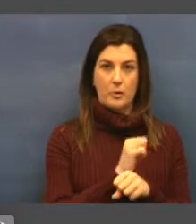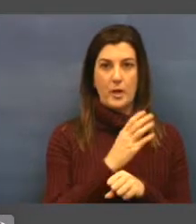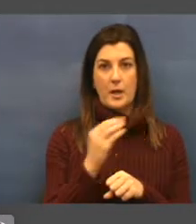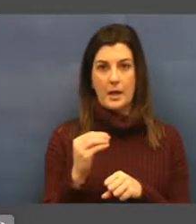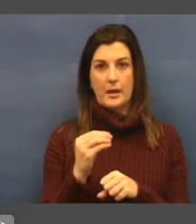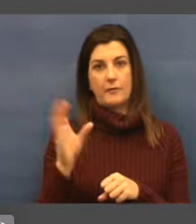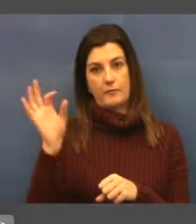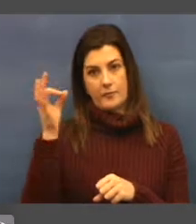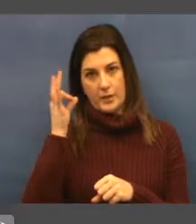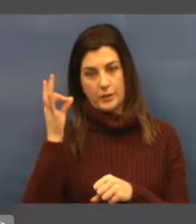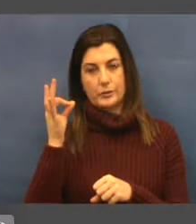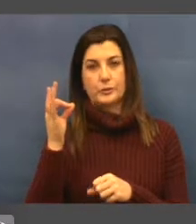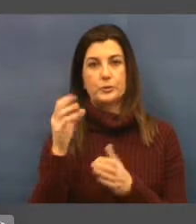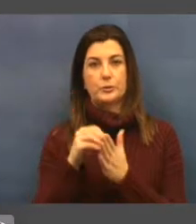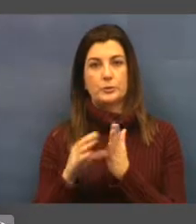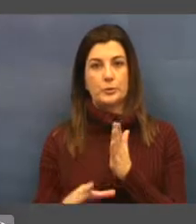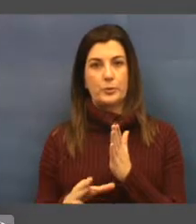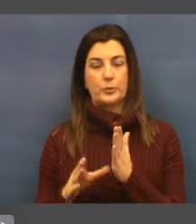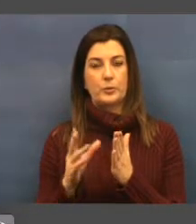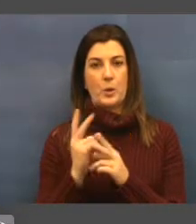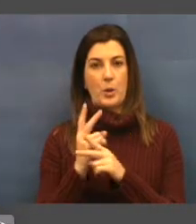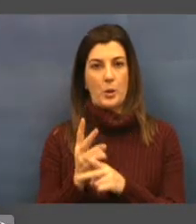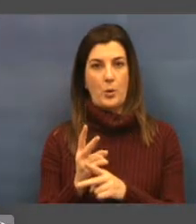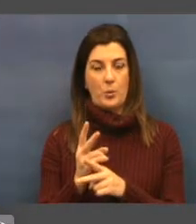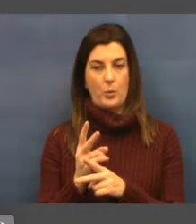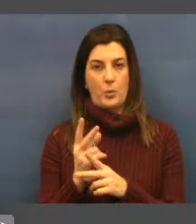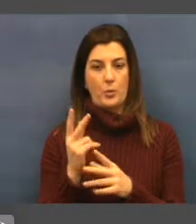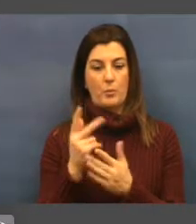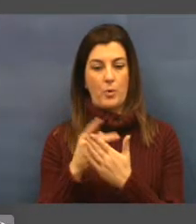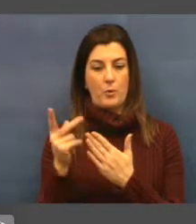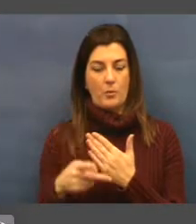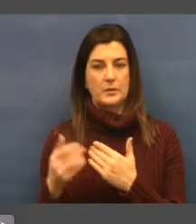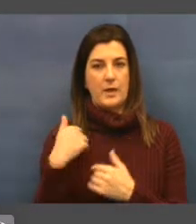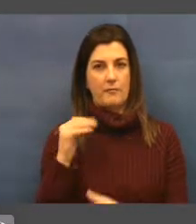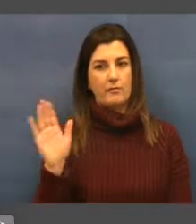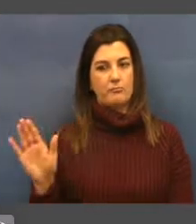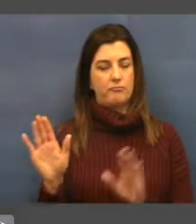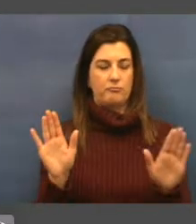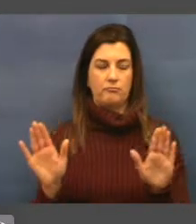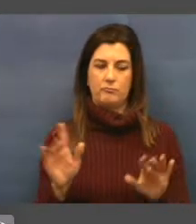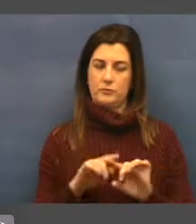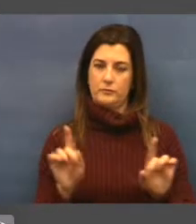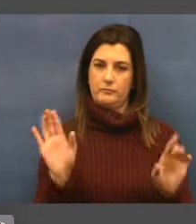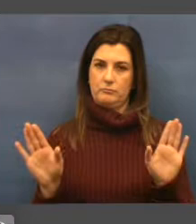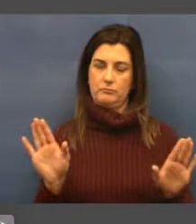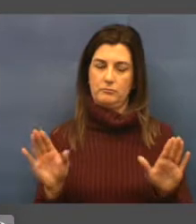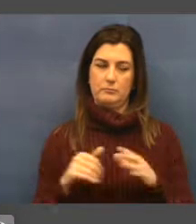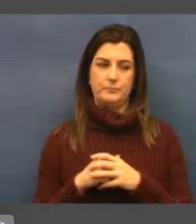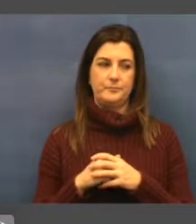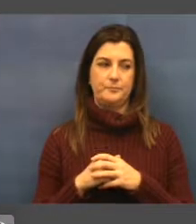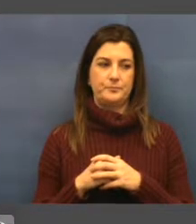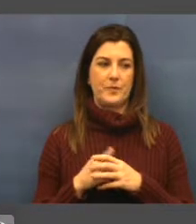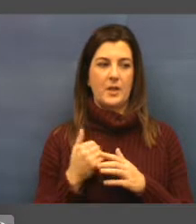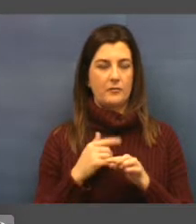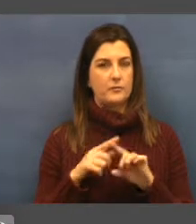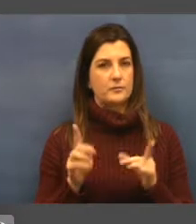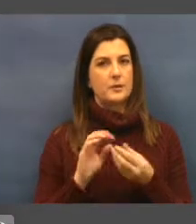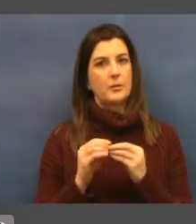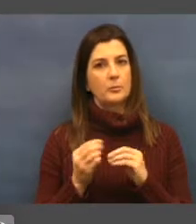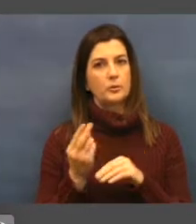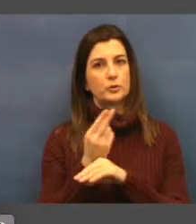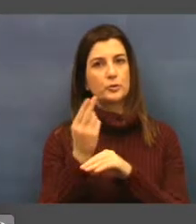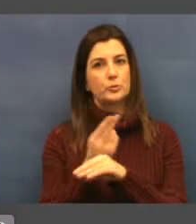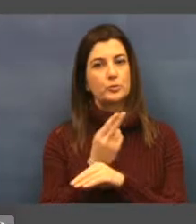Student Loan Programs they have their own calculations. So they do this a little bit differently. They have different numbers that they